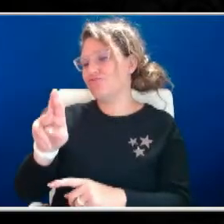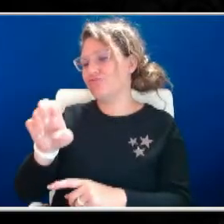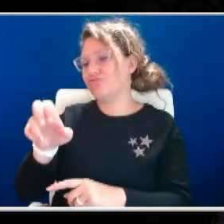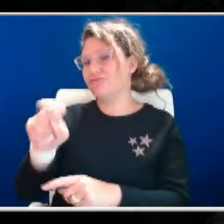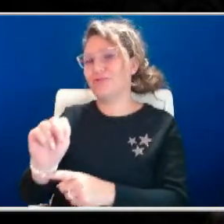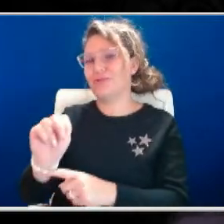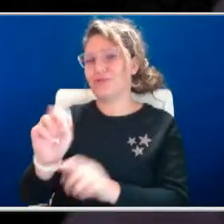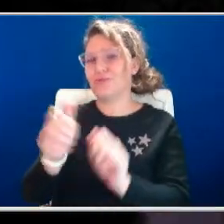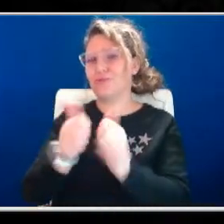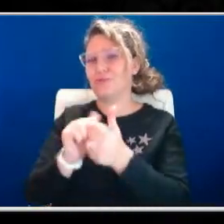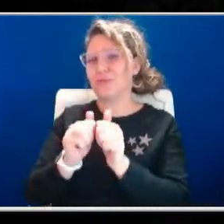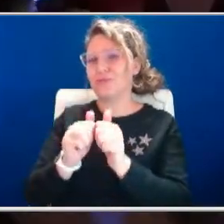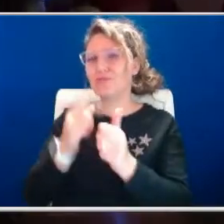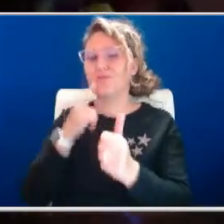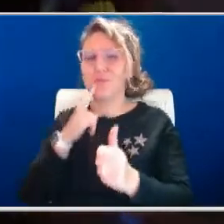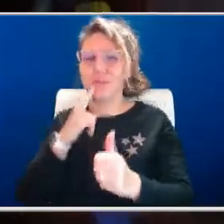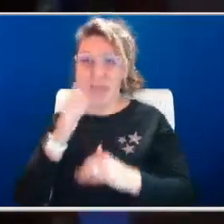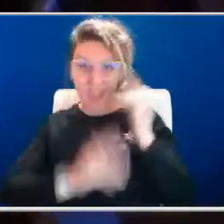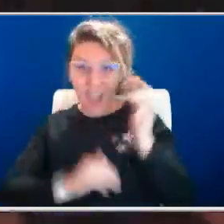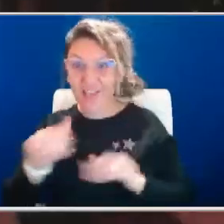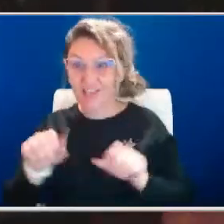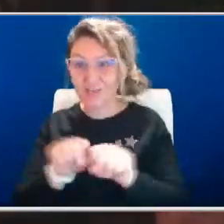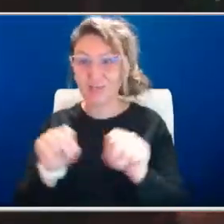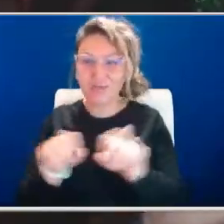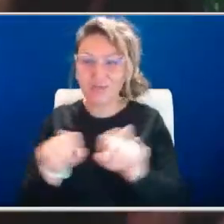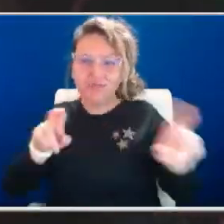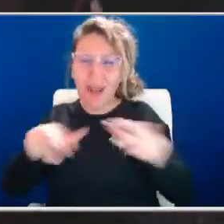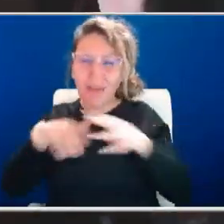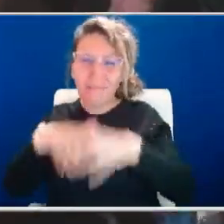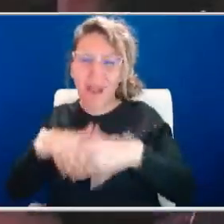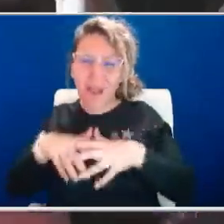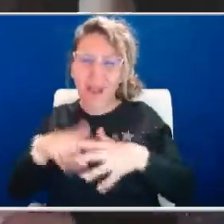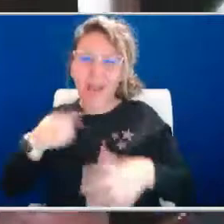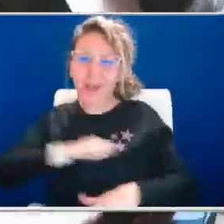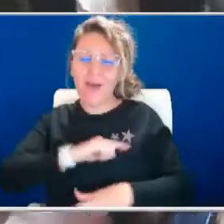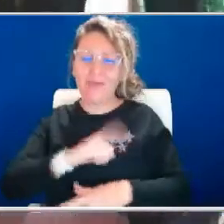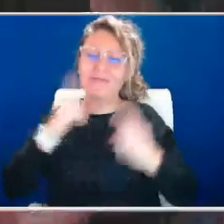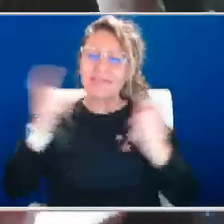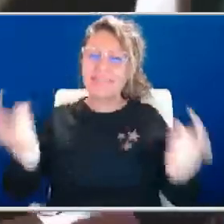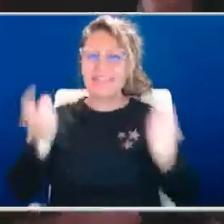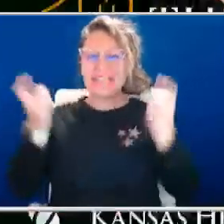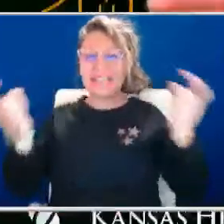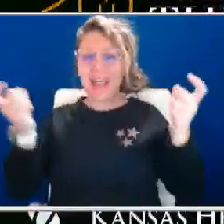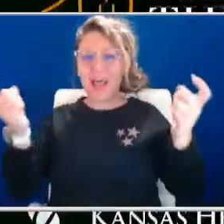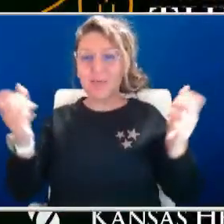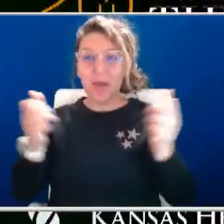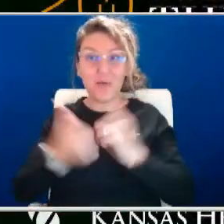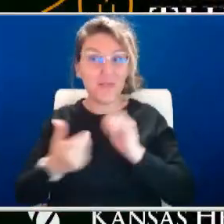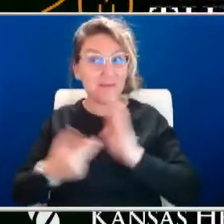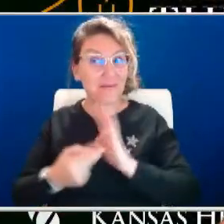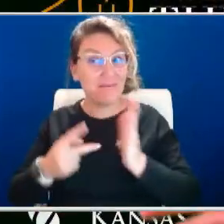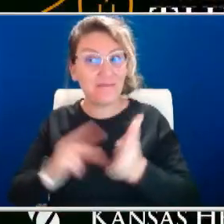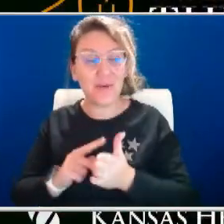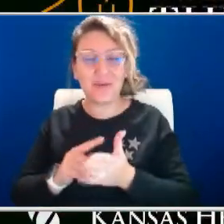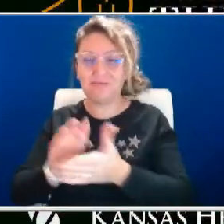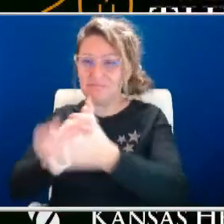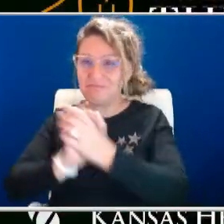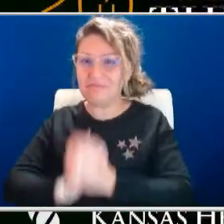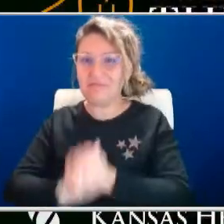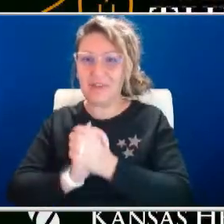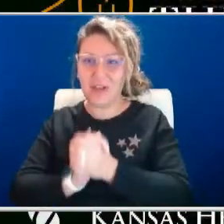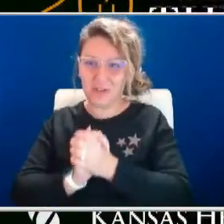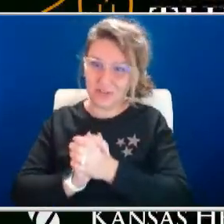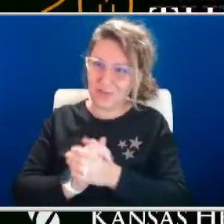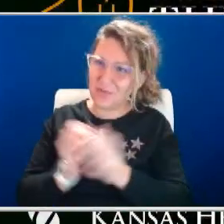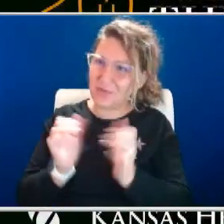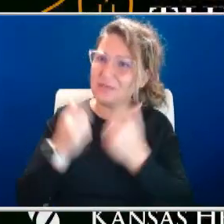bring those comfortable shoes, get ready to party, because we are gonna be celebrating with a purpose. Congratulations, by the way, on the success